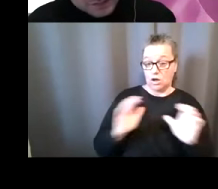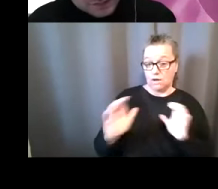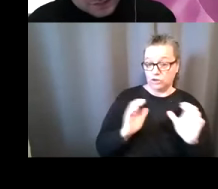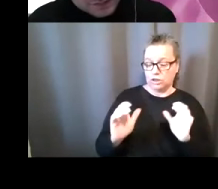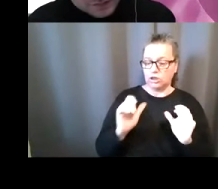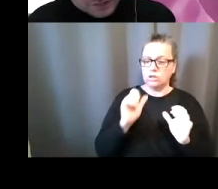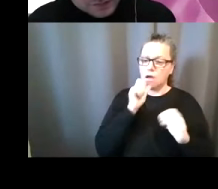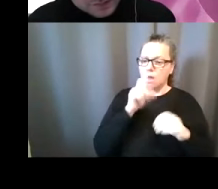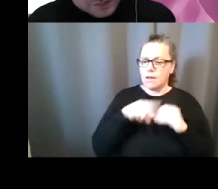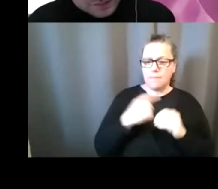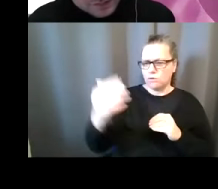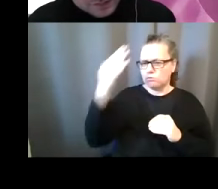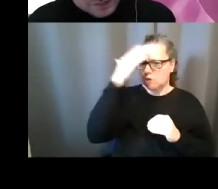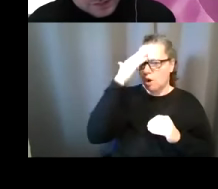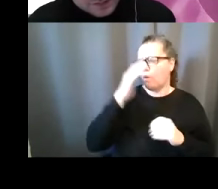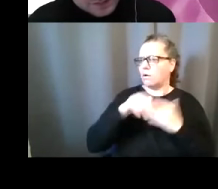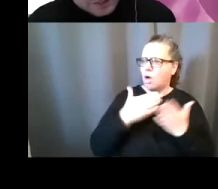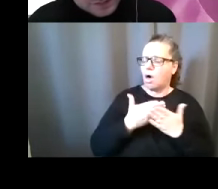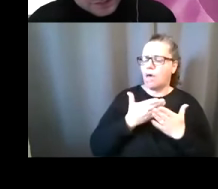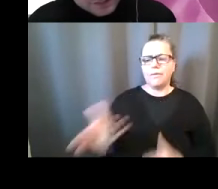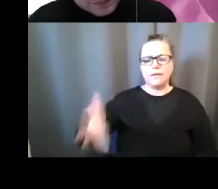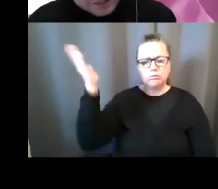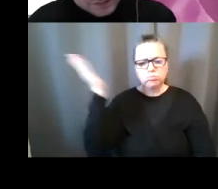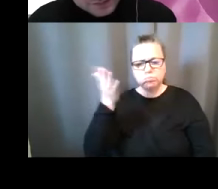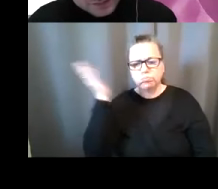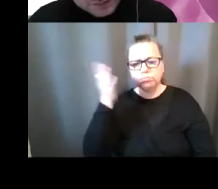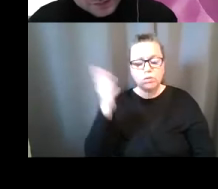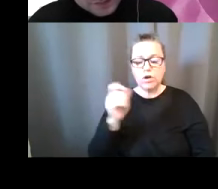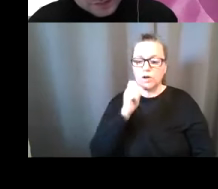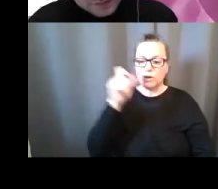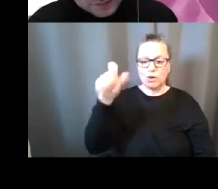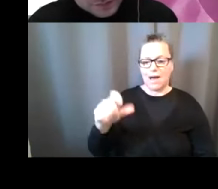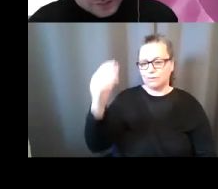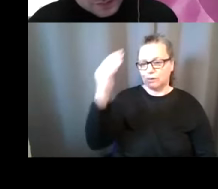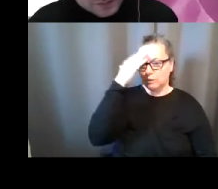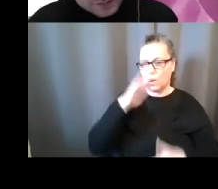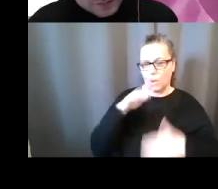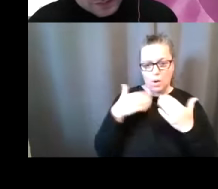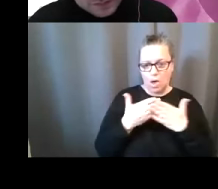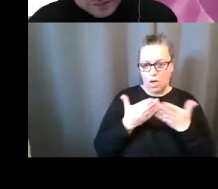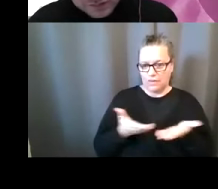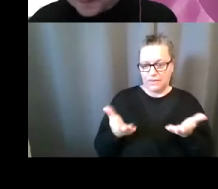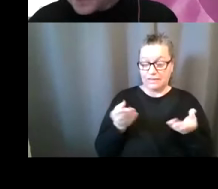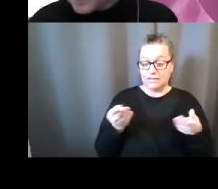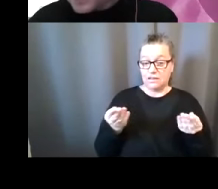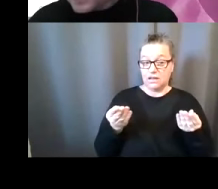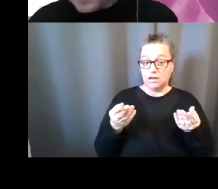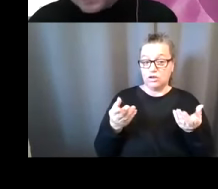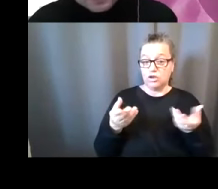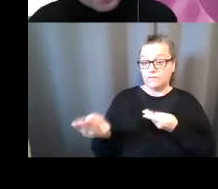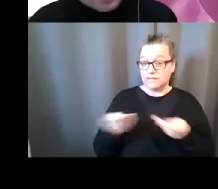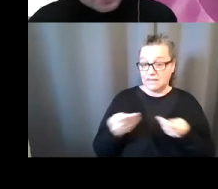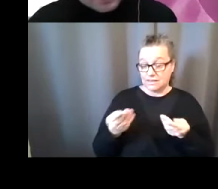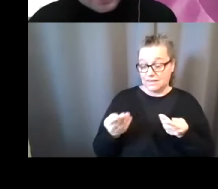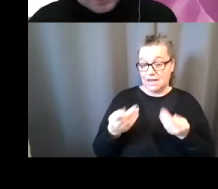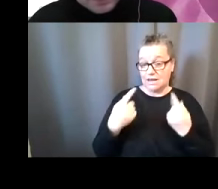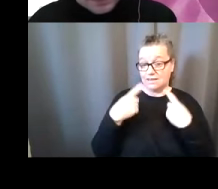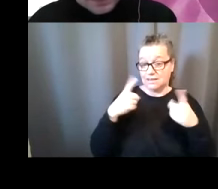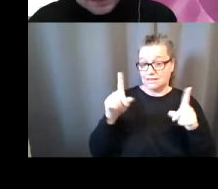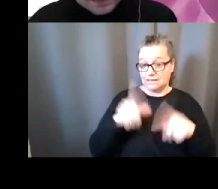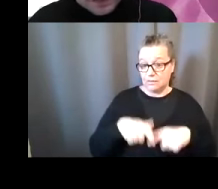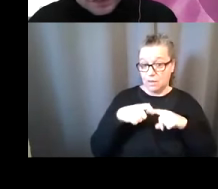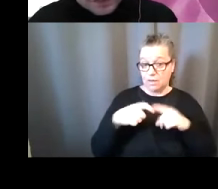knowing all the things and lecturing about all the stuff. You don't have to know all the things to facilitate a successful pause. So now we're going to do a